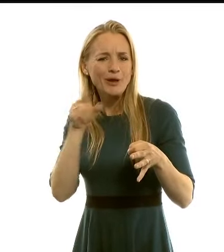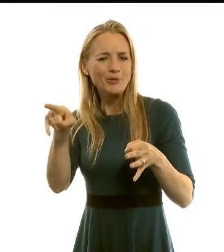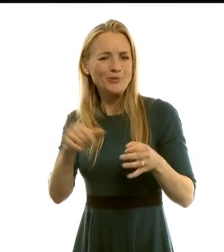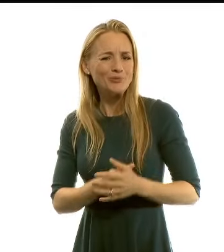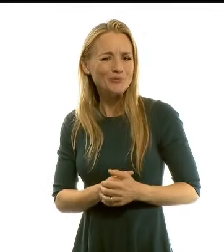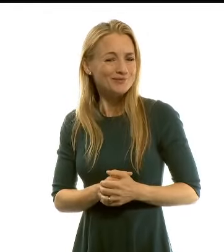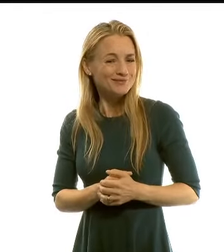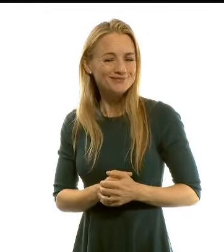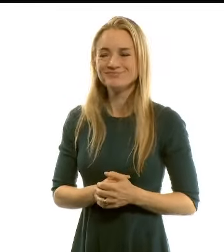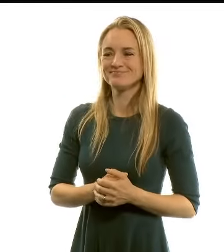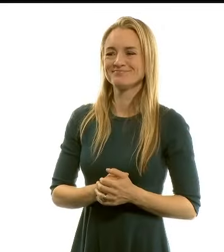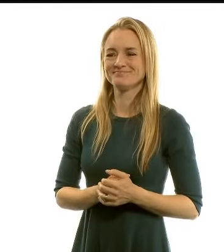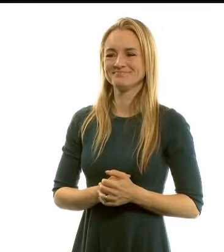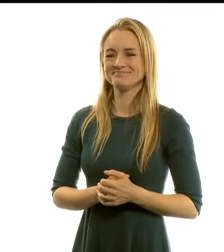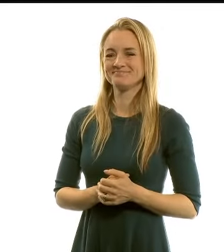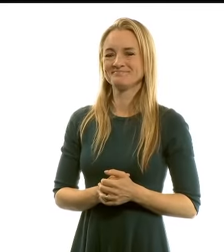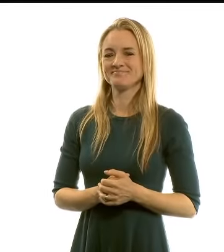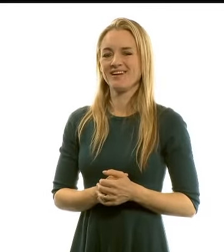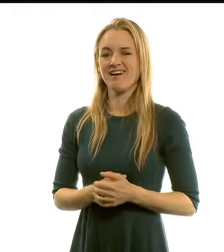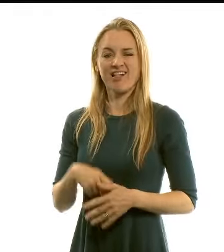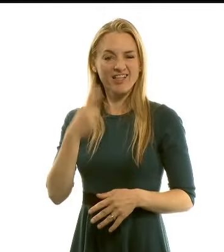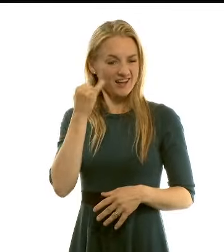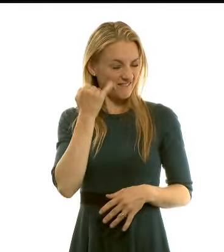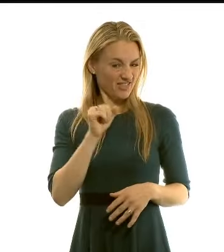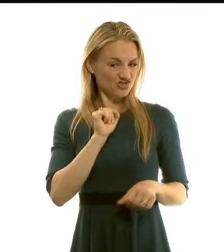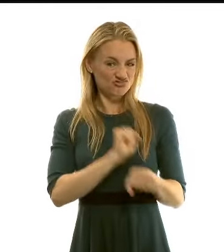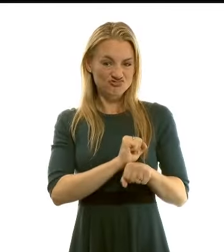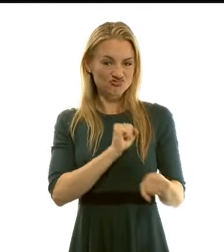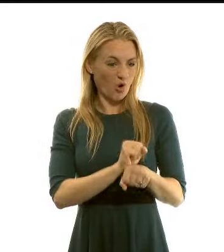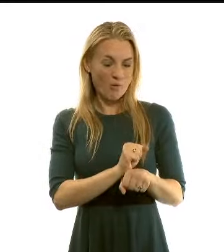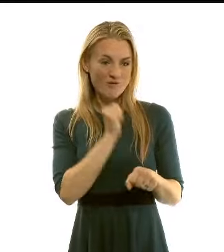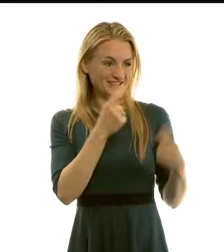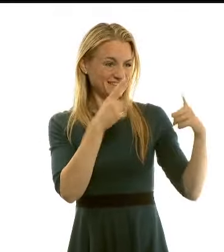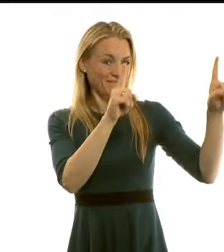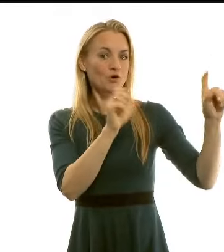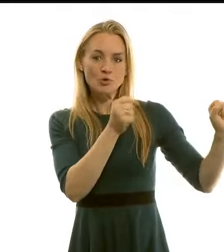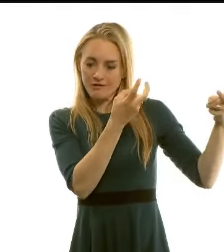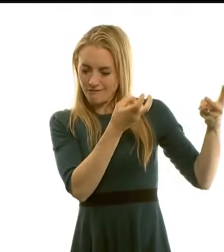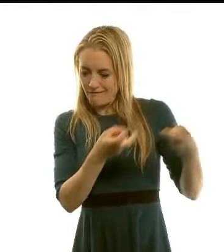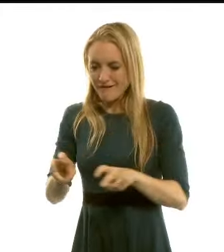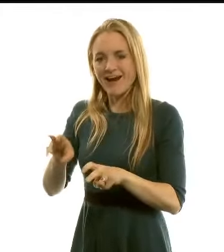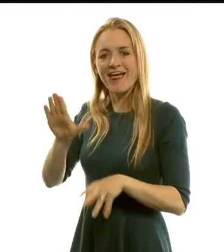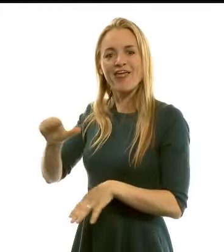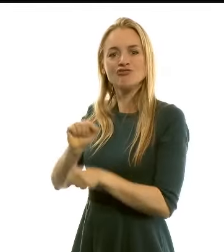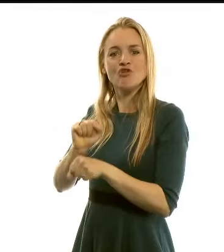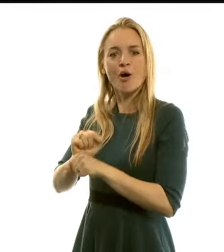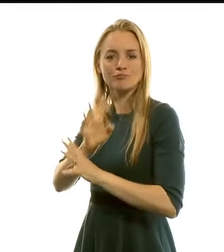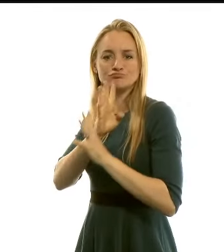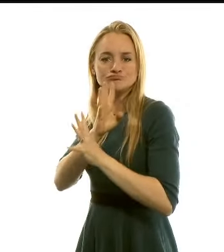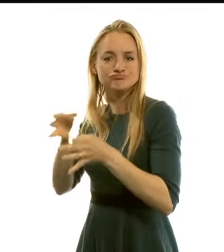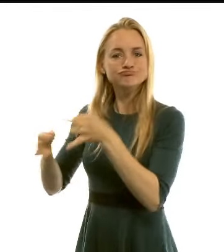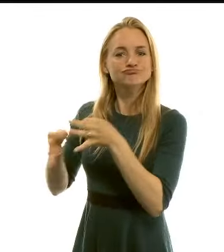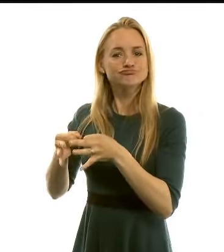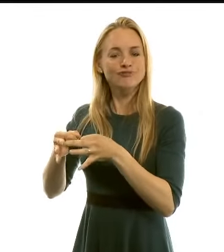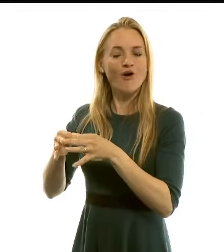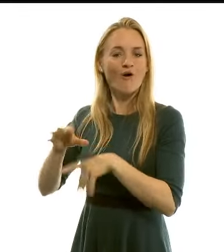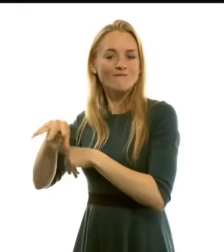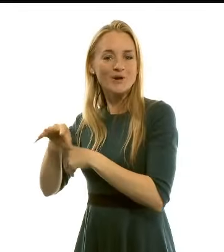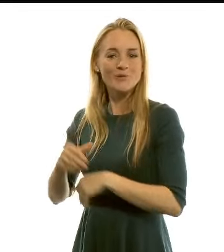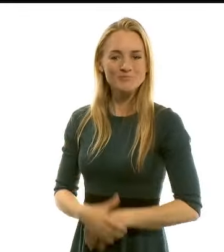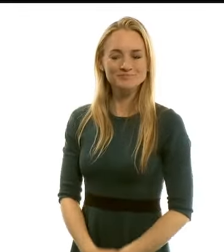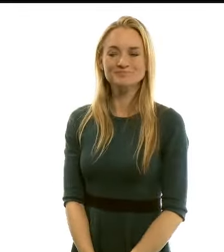If it ever doesn't work out in minifigures, you could go into voiceover because it was sounding good. So much goes into making these minifigures, right?